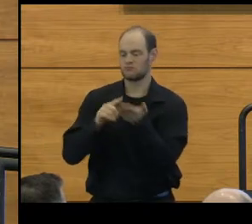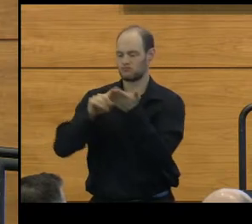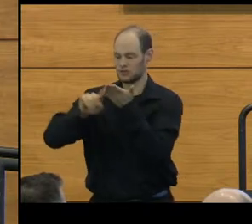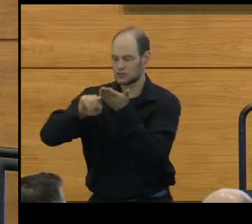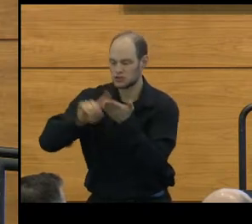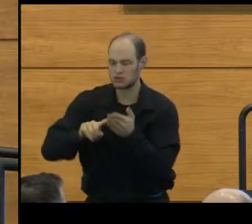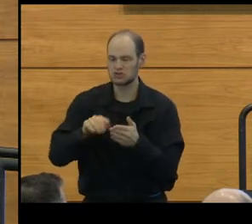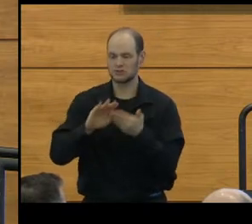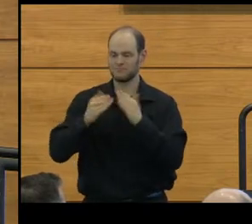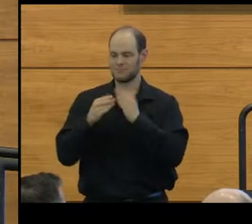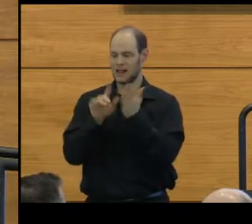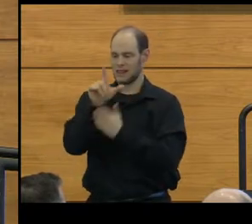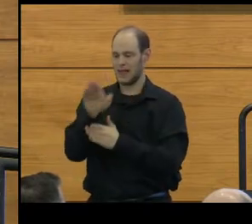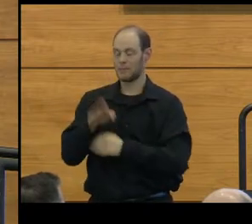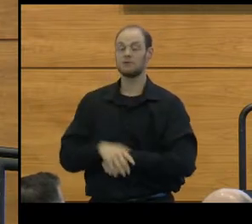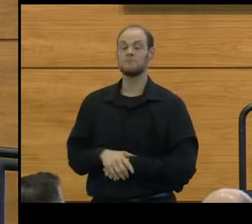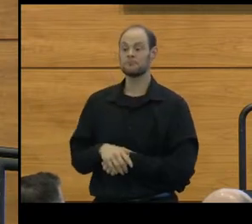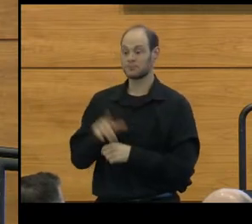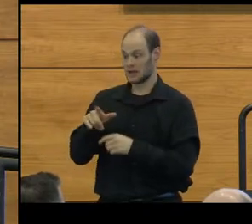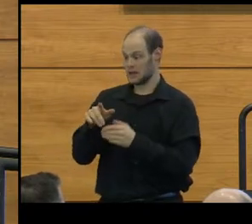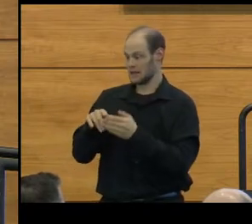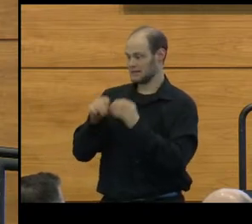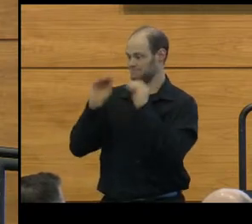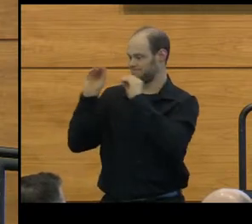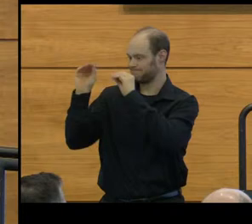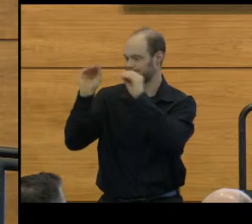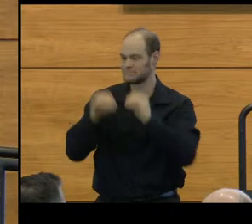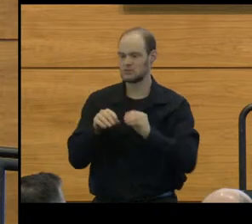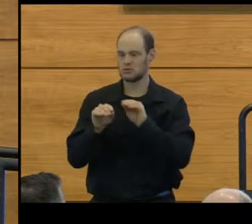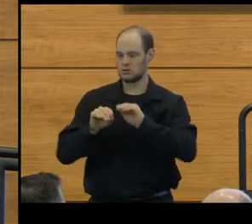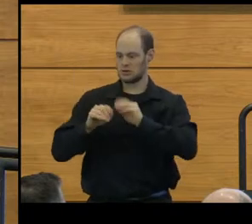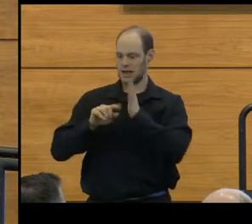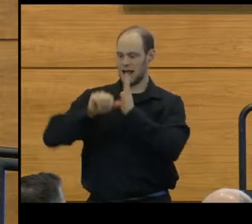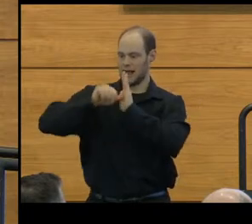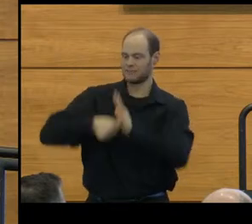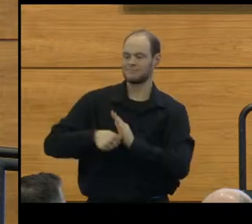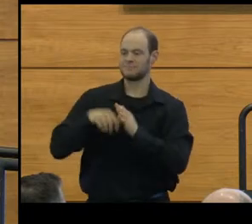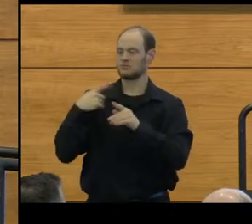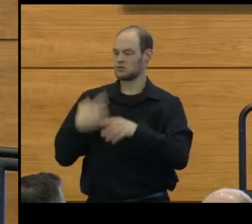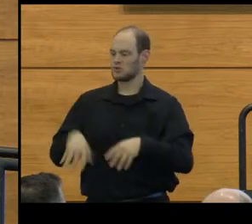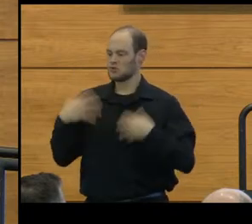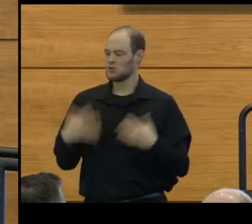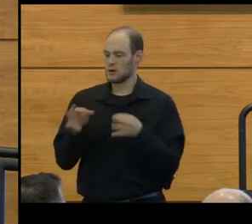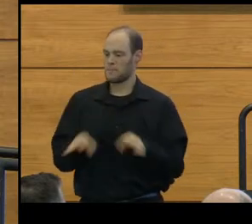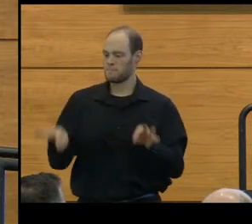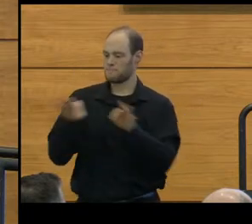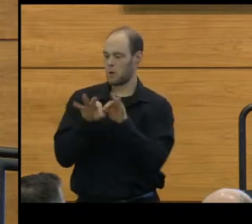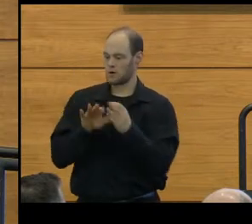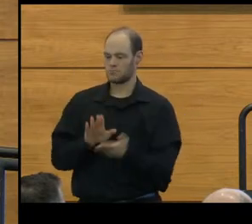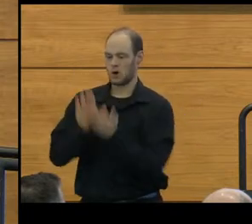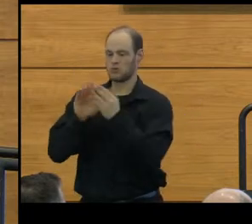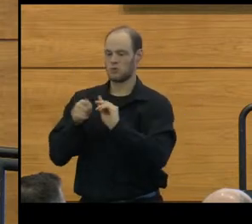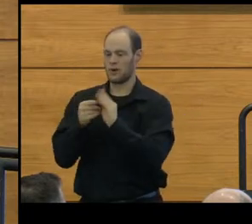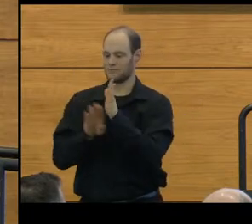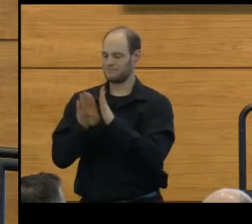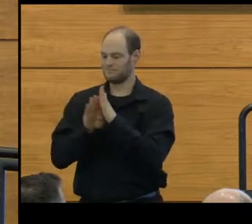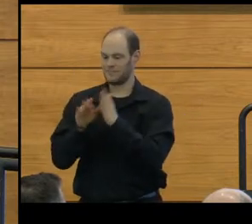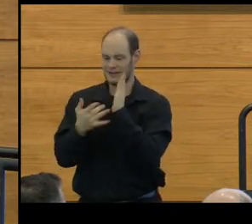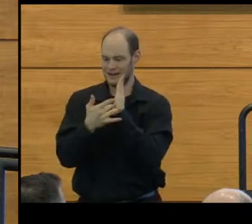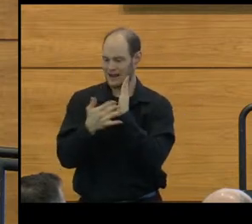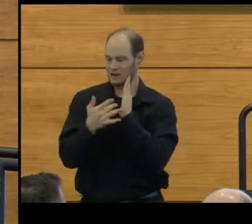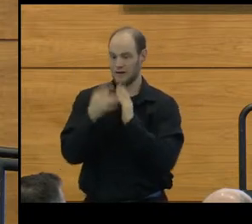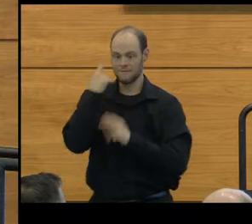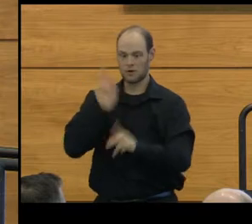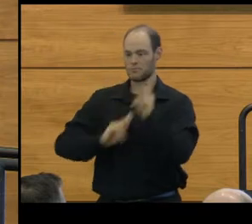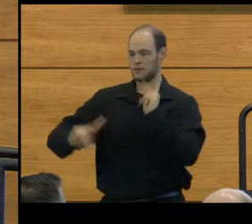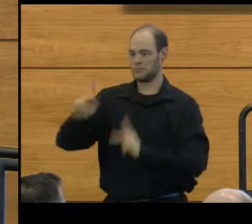Lab. His research illuminates the complexity and care practices required when developing technologies